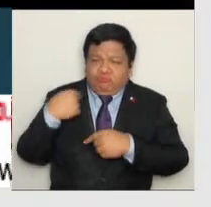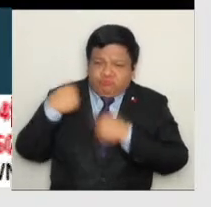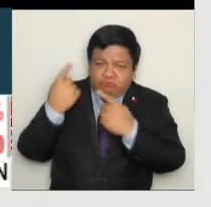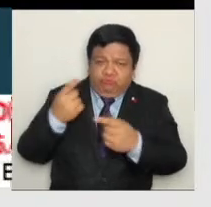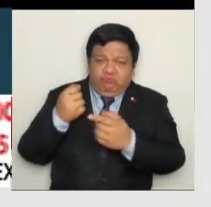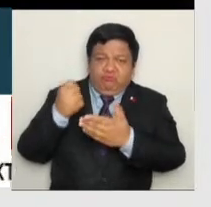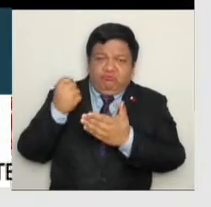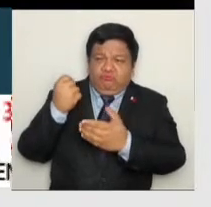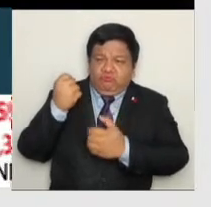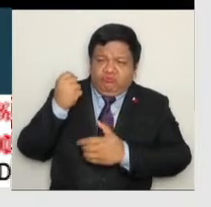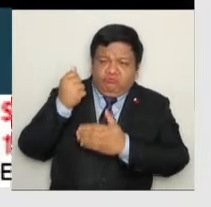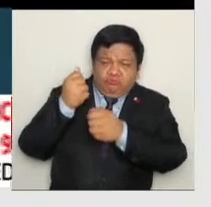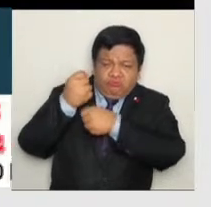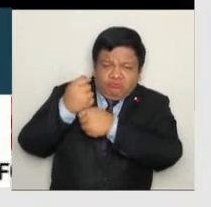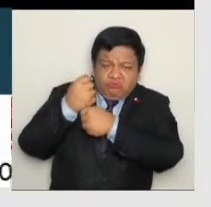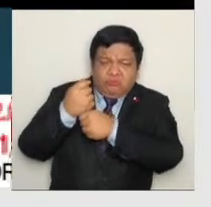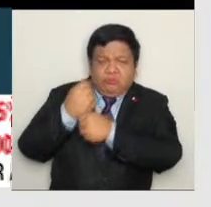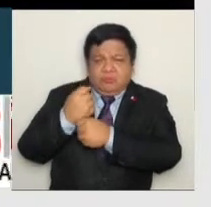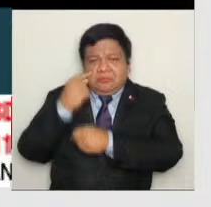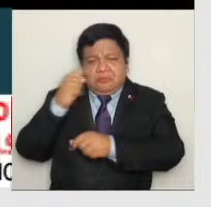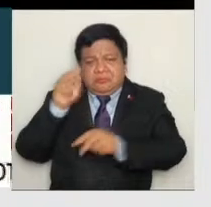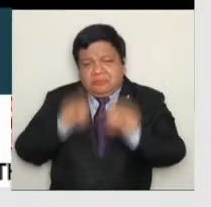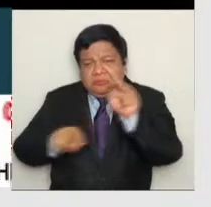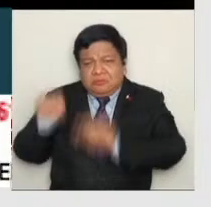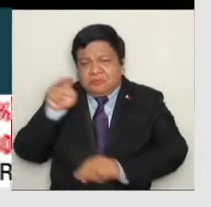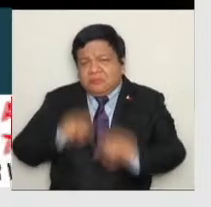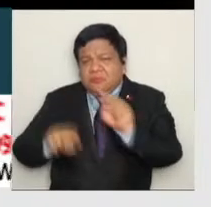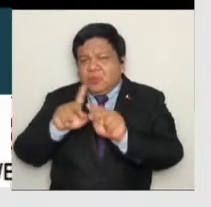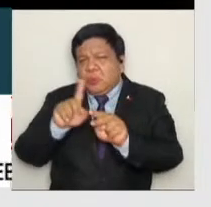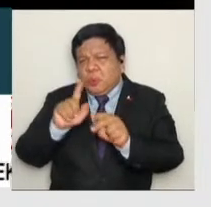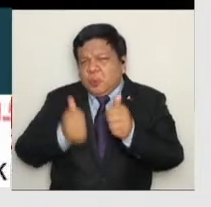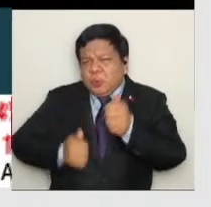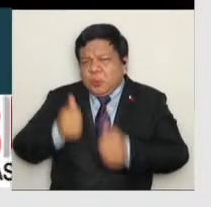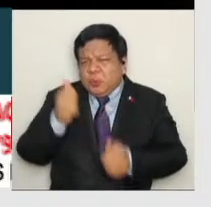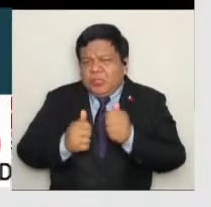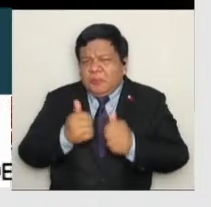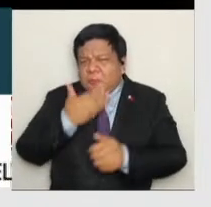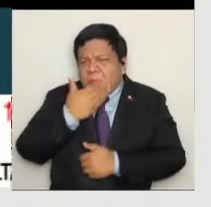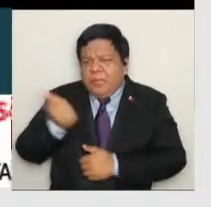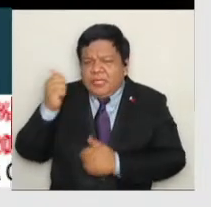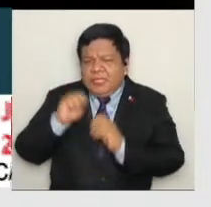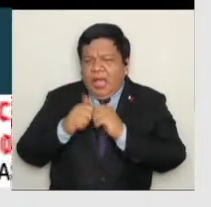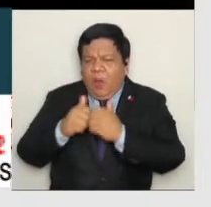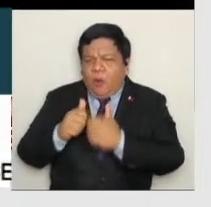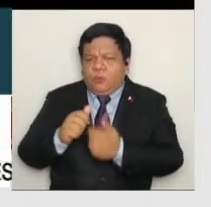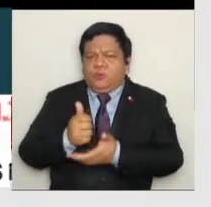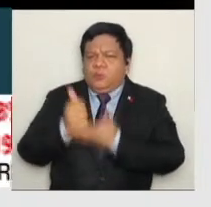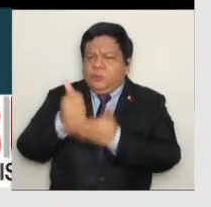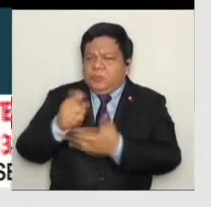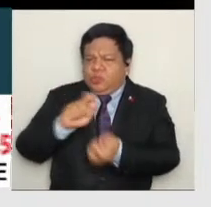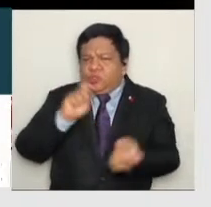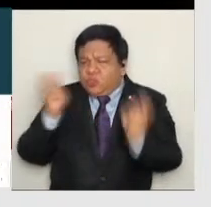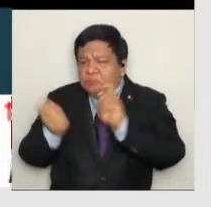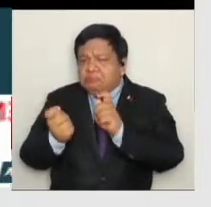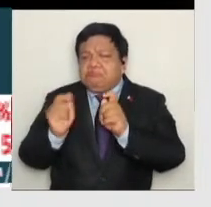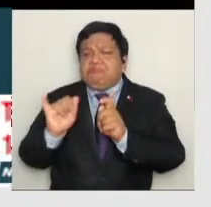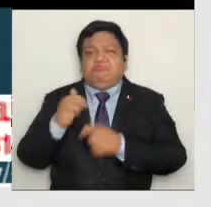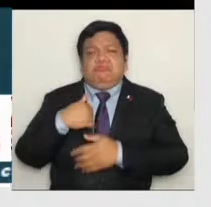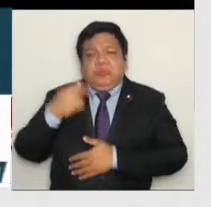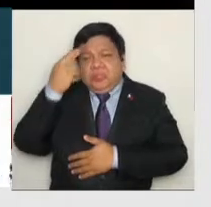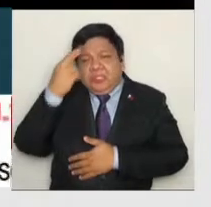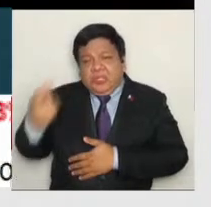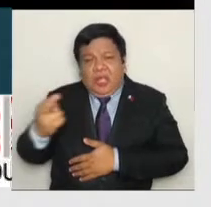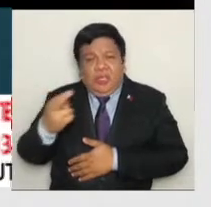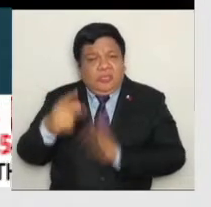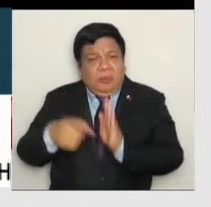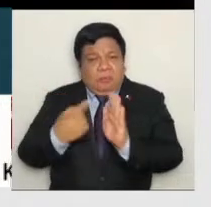assessing what is more effective in bringing about change, I realized that sometimes change can really